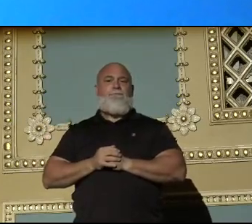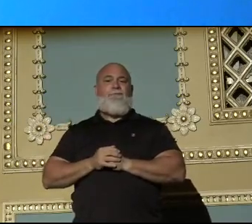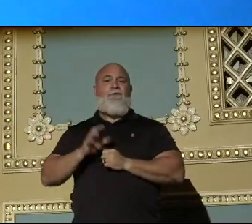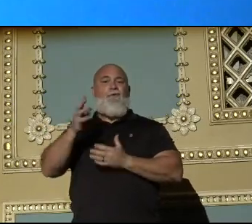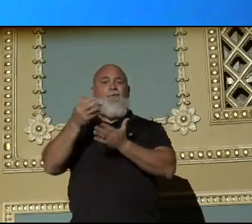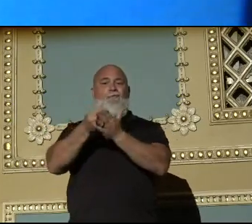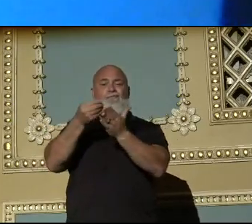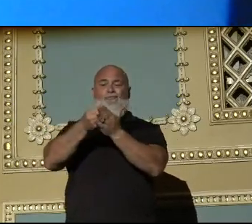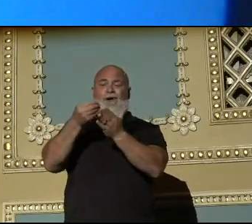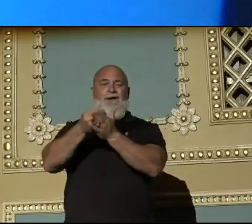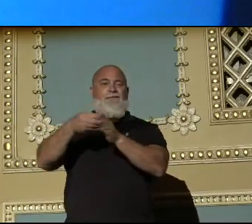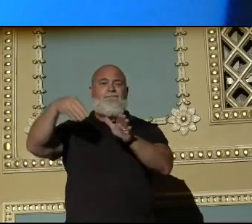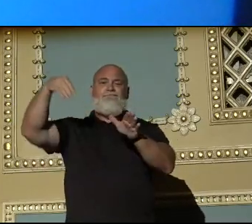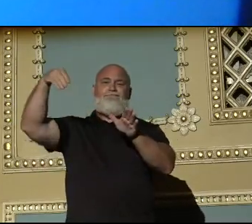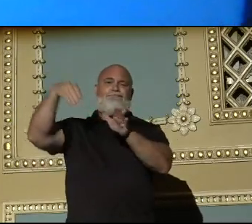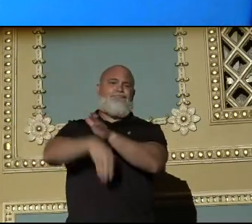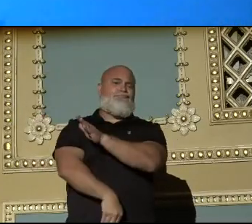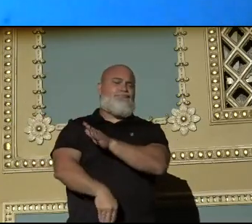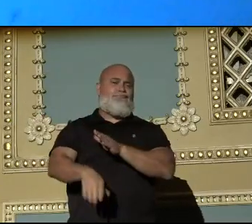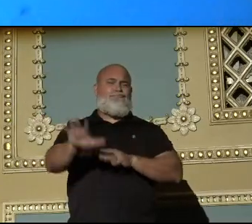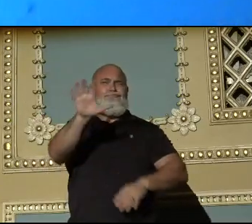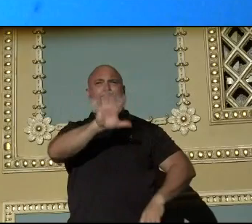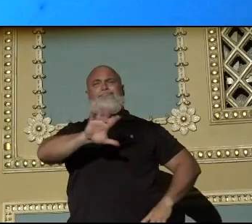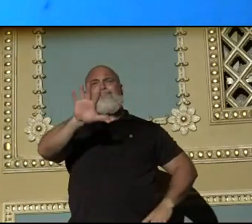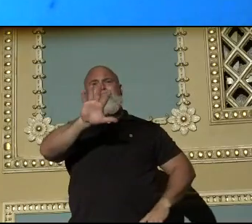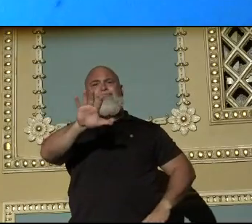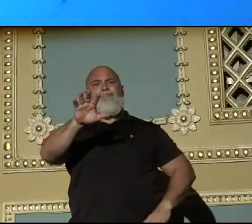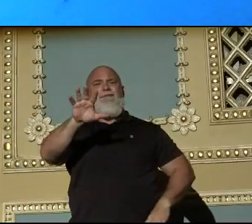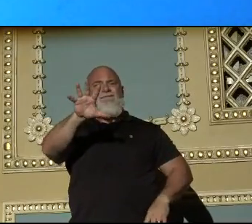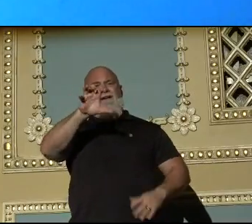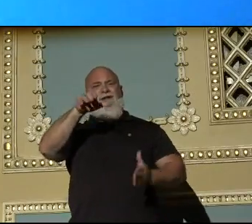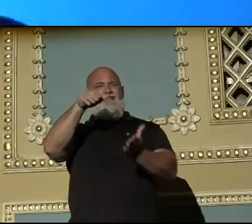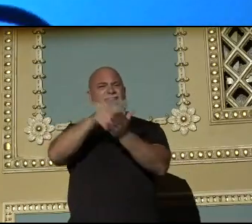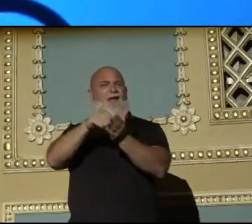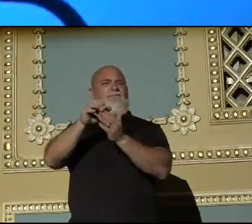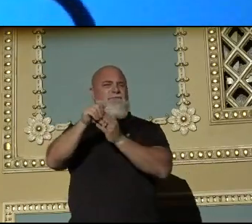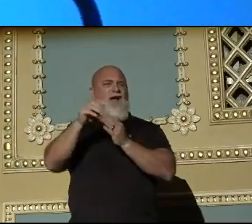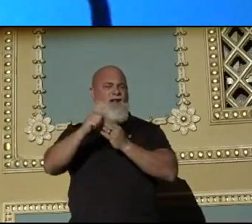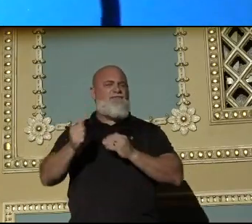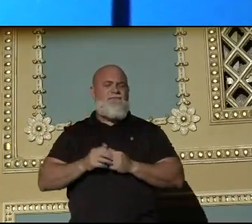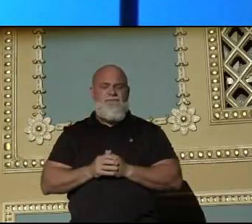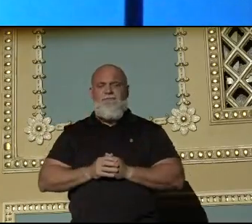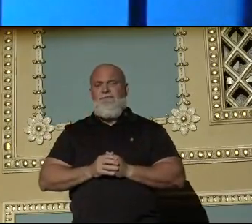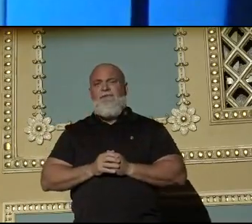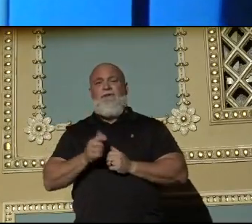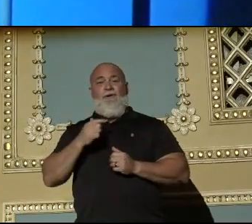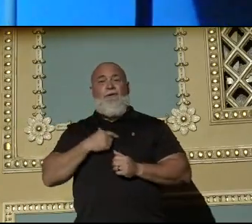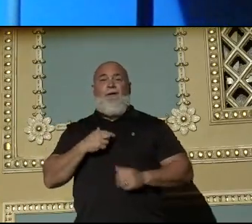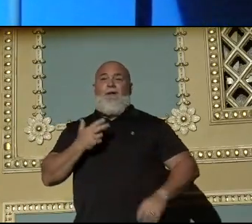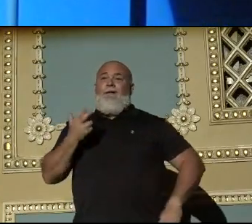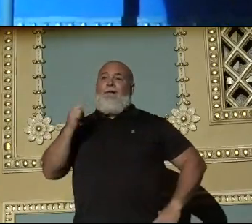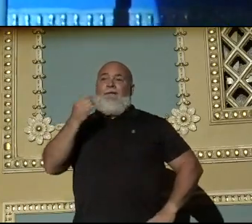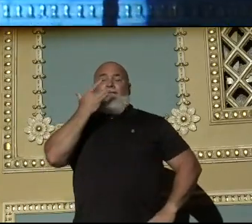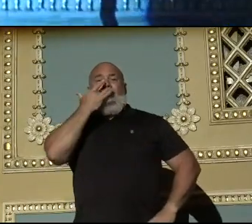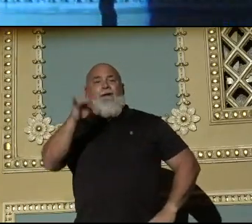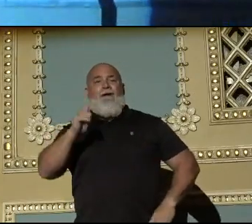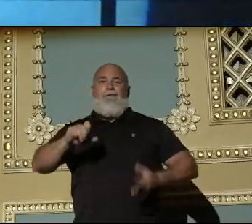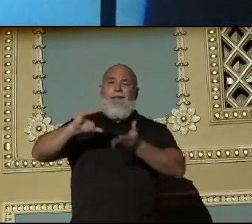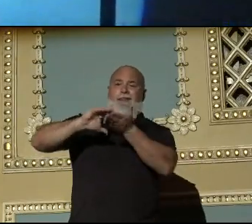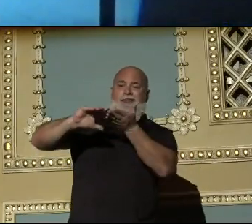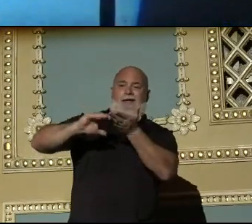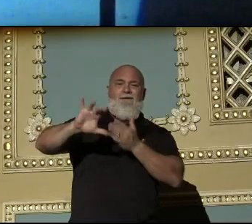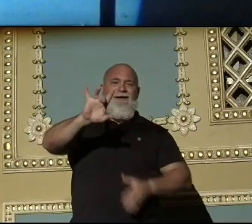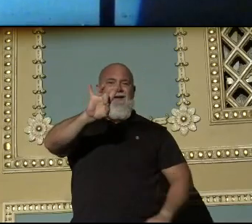Our revenues plummeted by approximately $500,000. We unfortunately had to lay